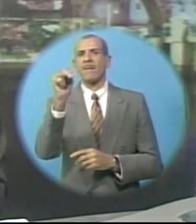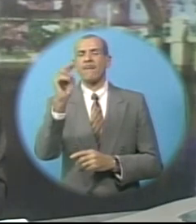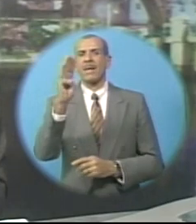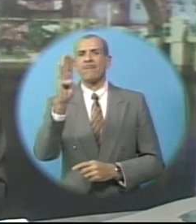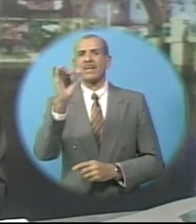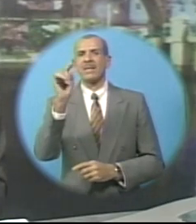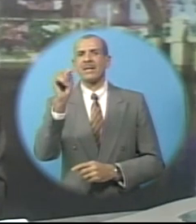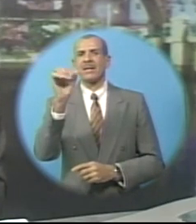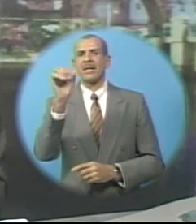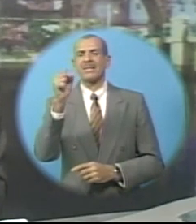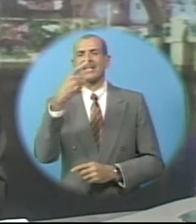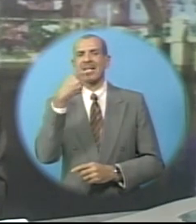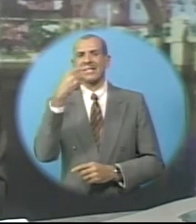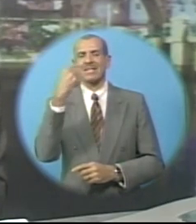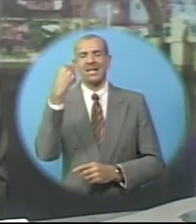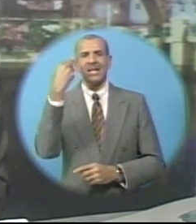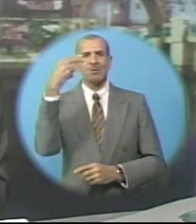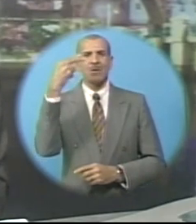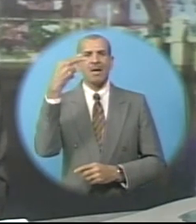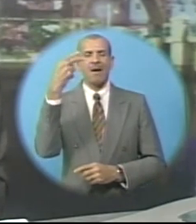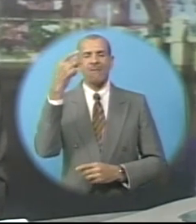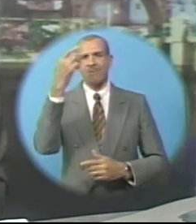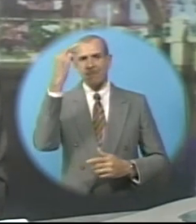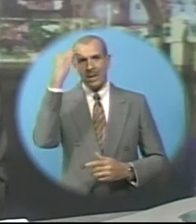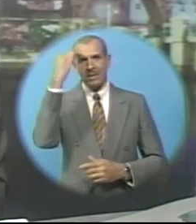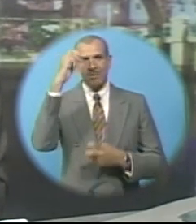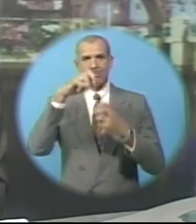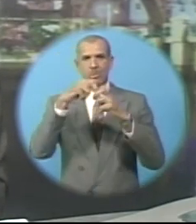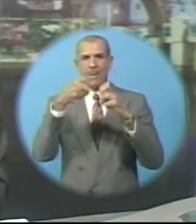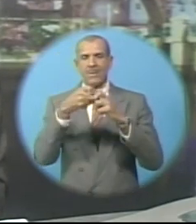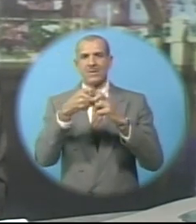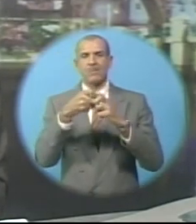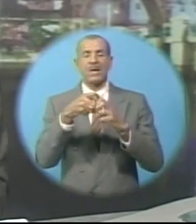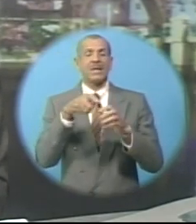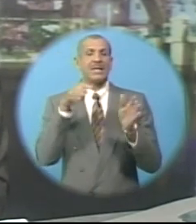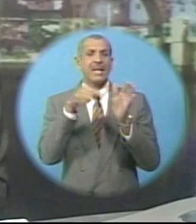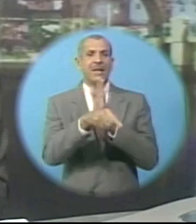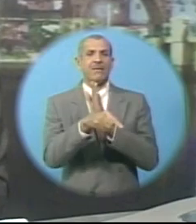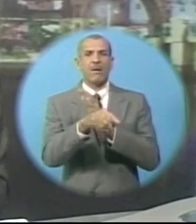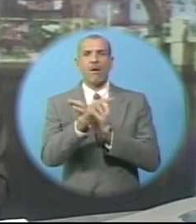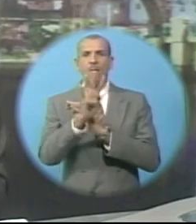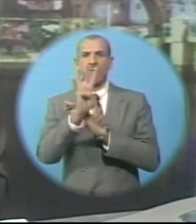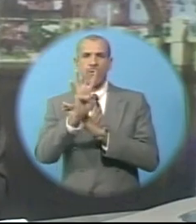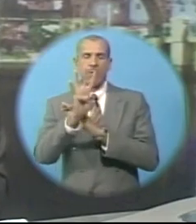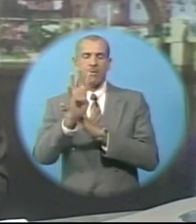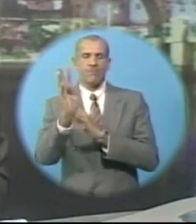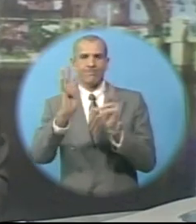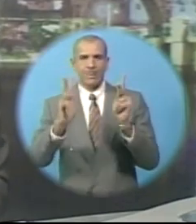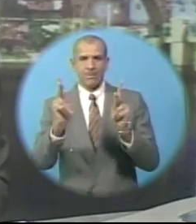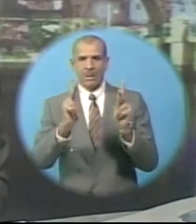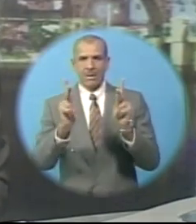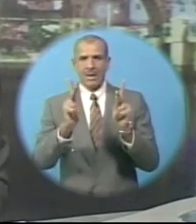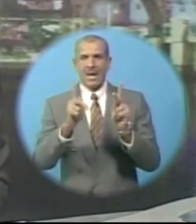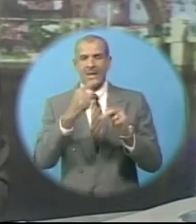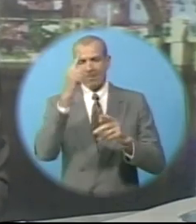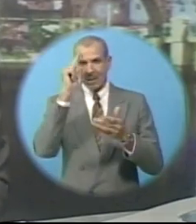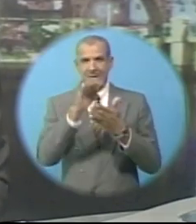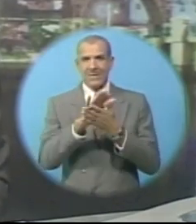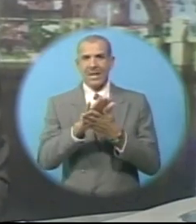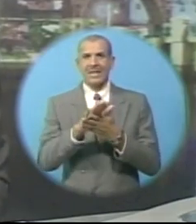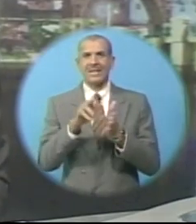a history of mental health problems, may have committed all 4 murders. Police are operating on the theory that Baptiste